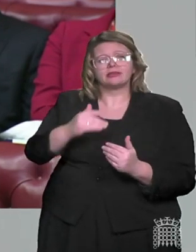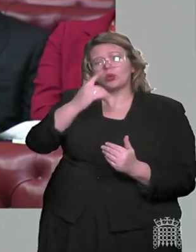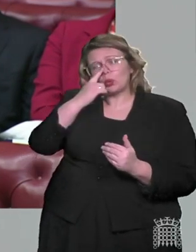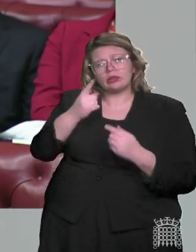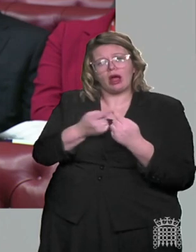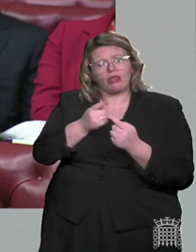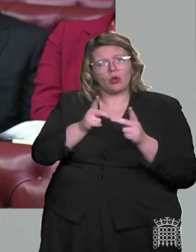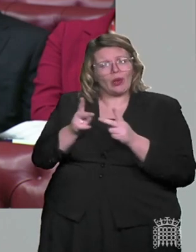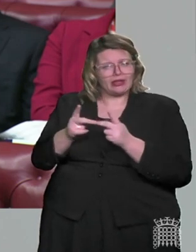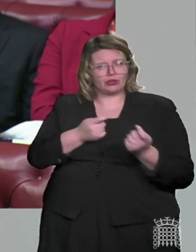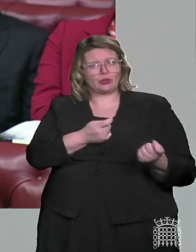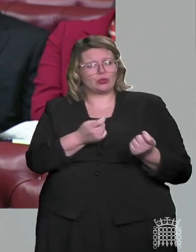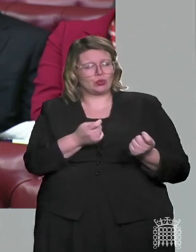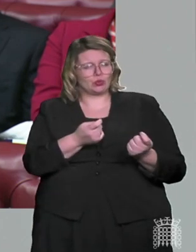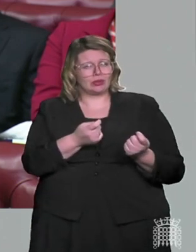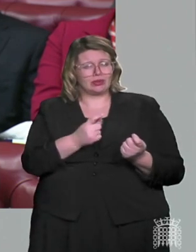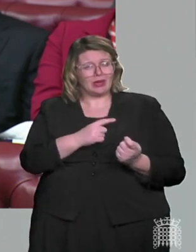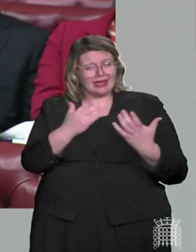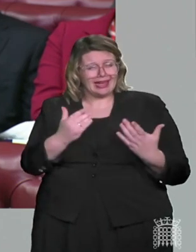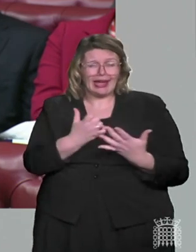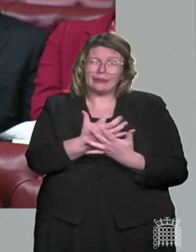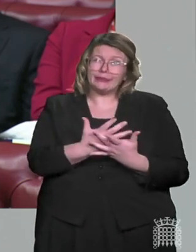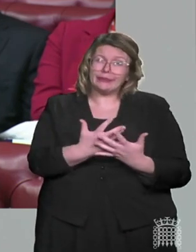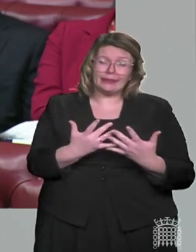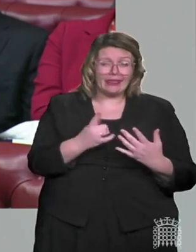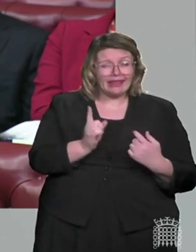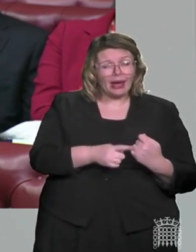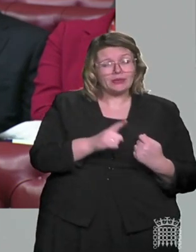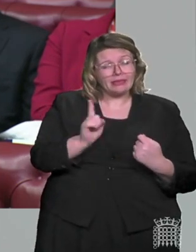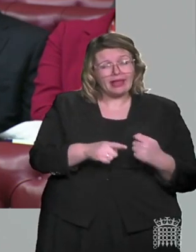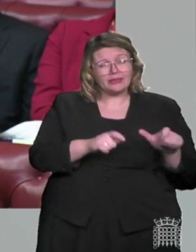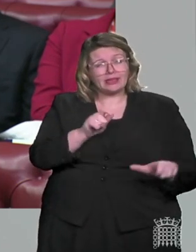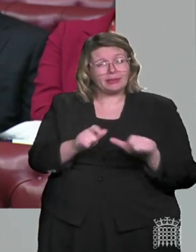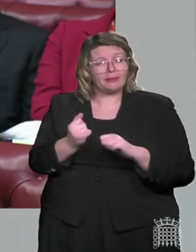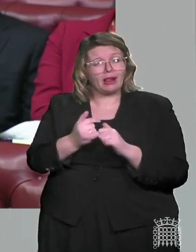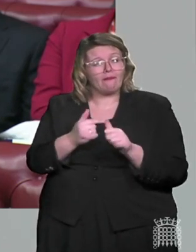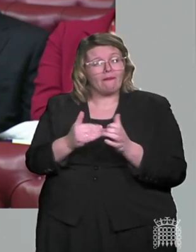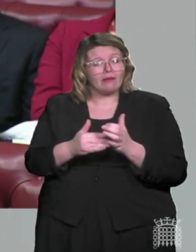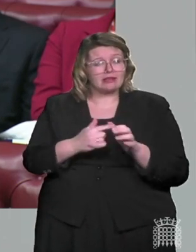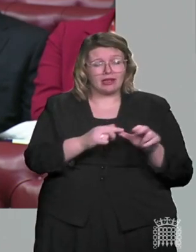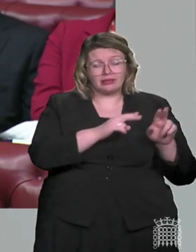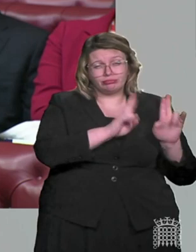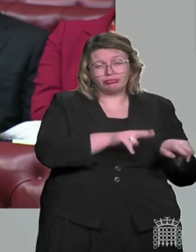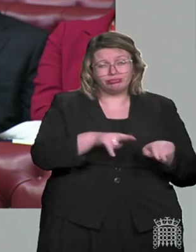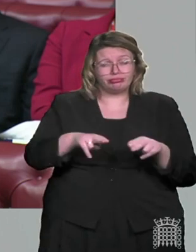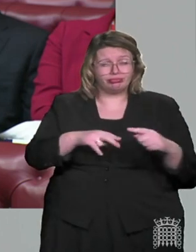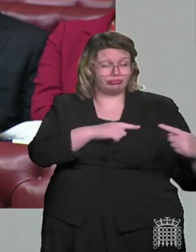he's mentioned? But for so long as so many civilians, thousands of civilians are being